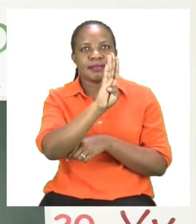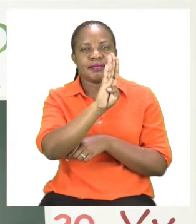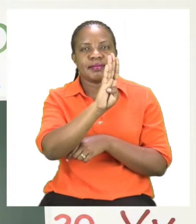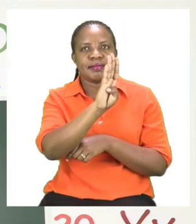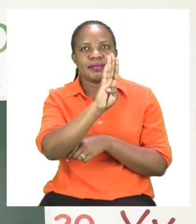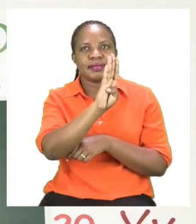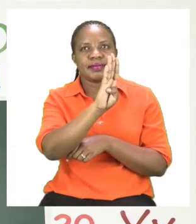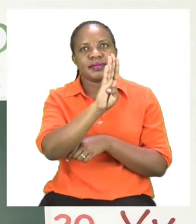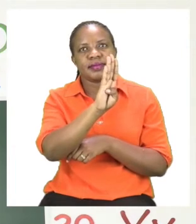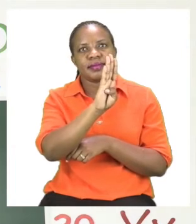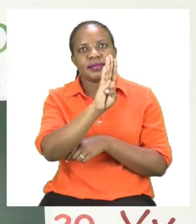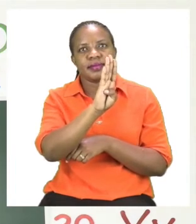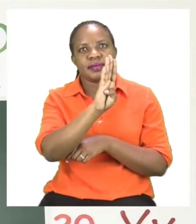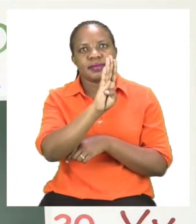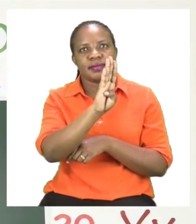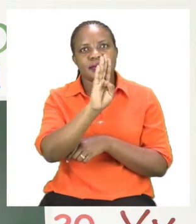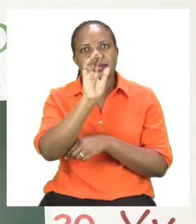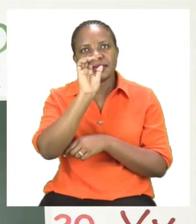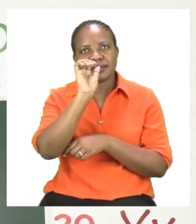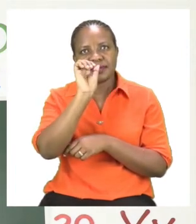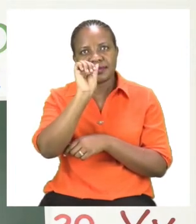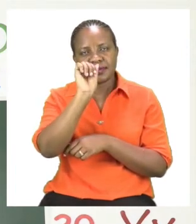we put our A.